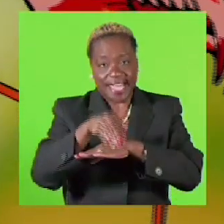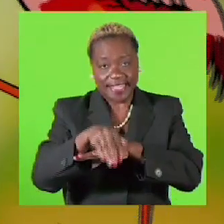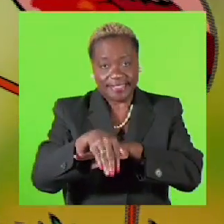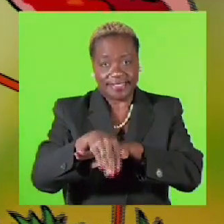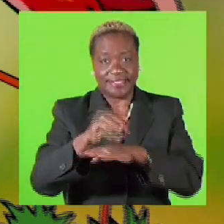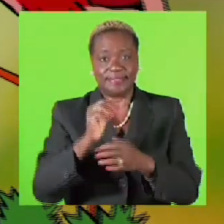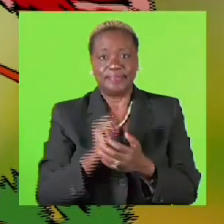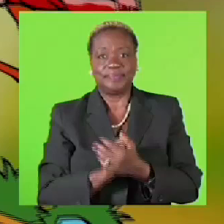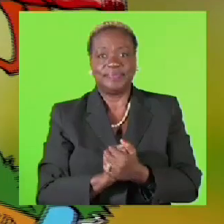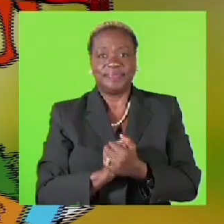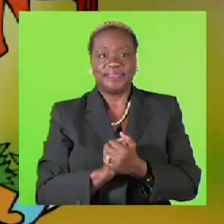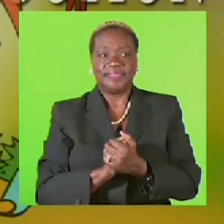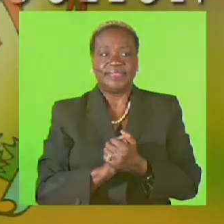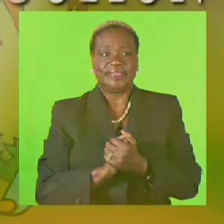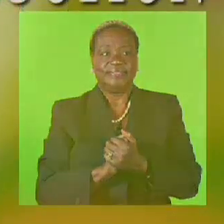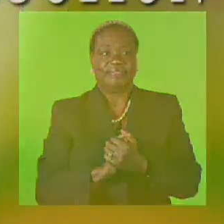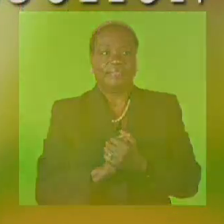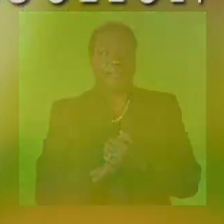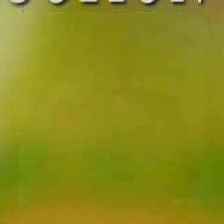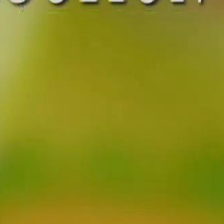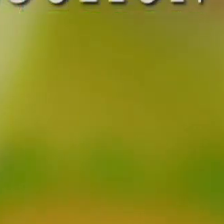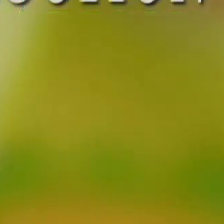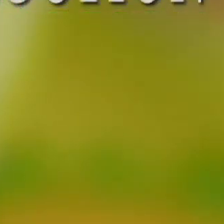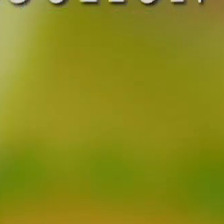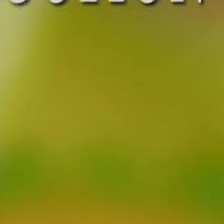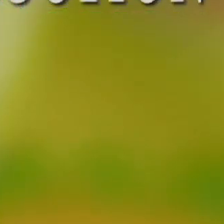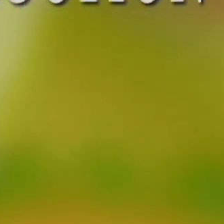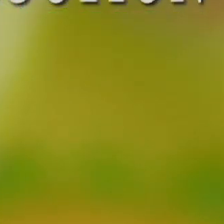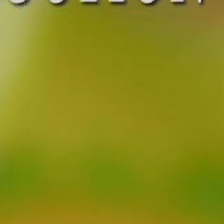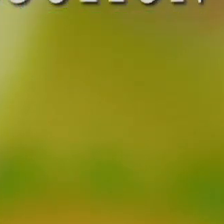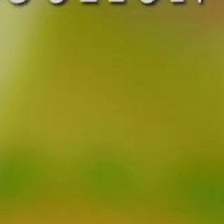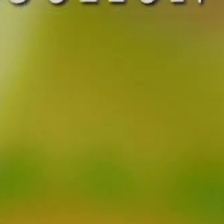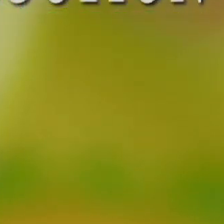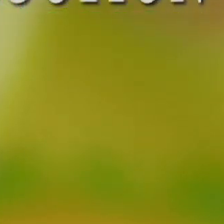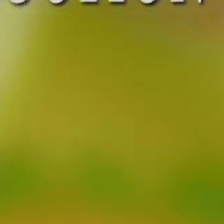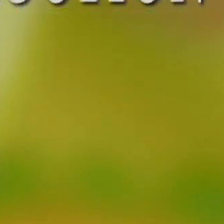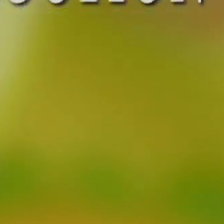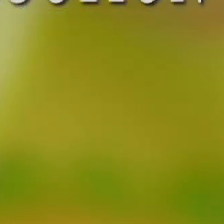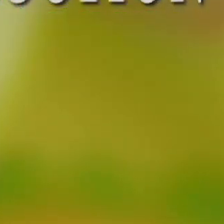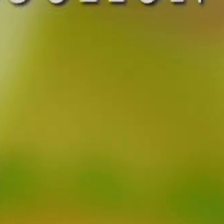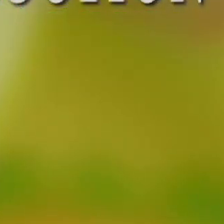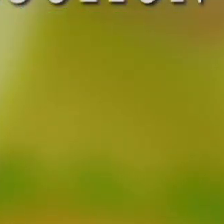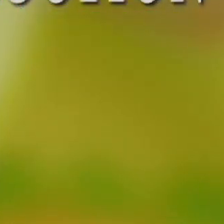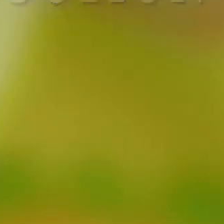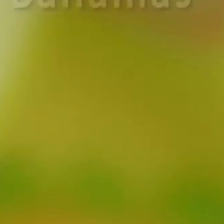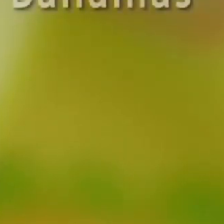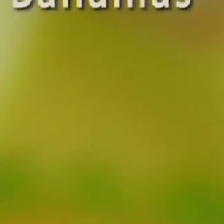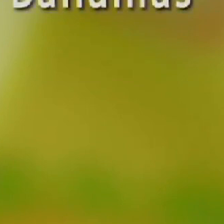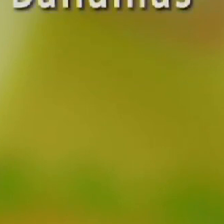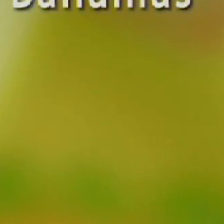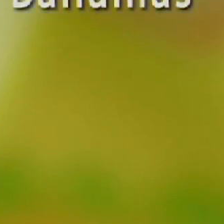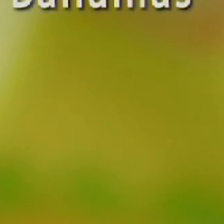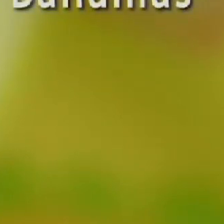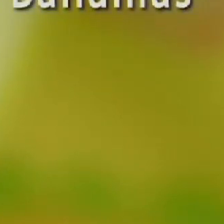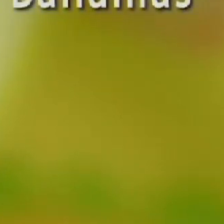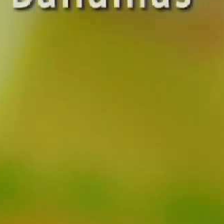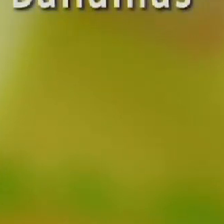The proceeding was a national report on the Hurricane Dorian restoration effort by the Most